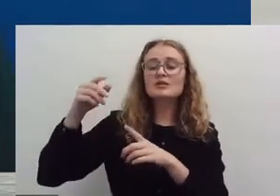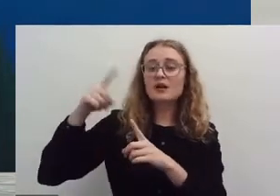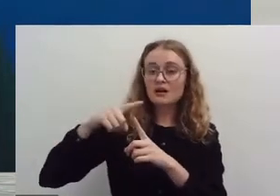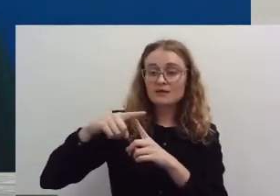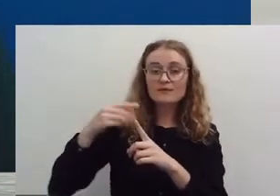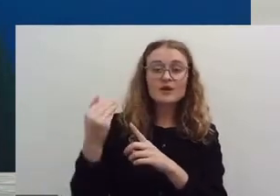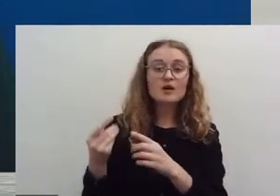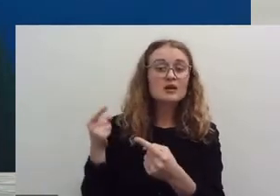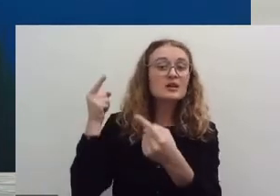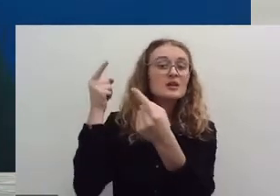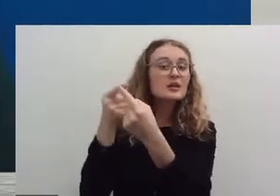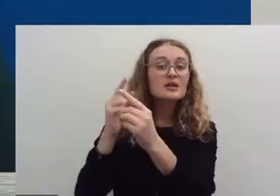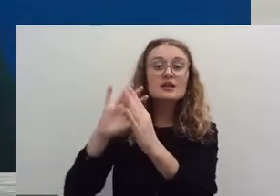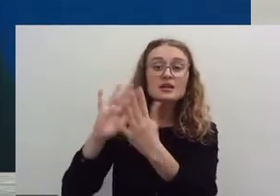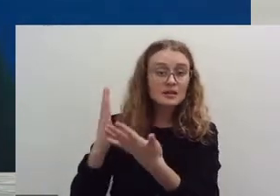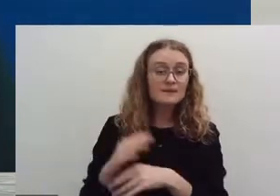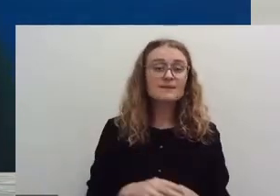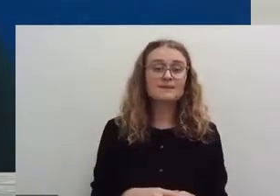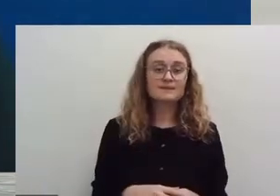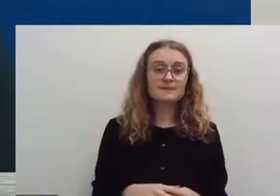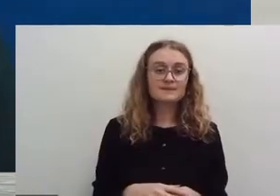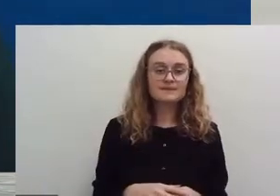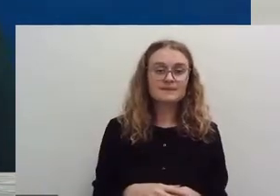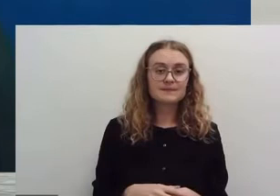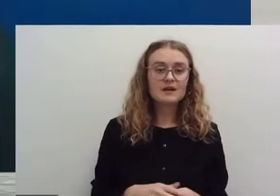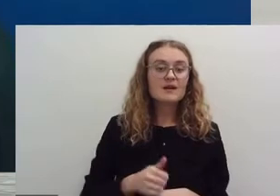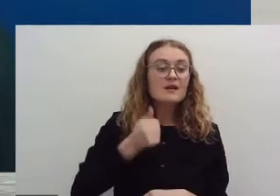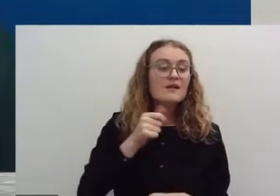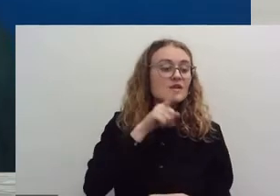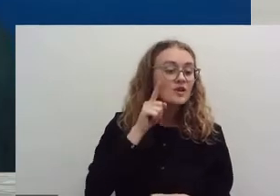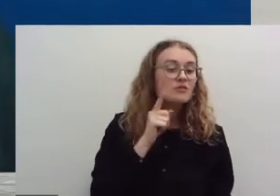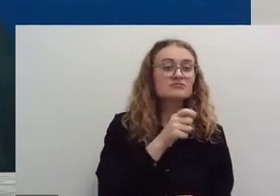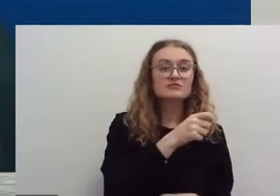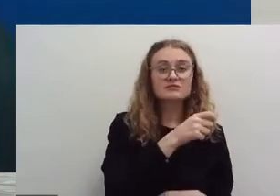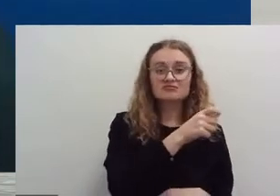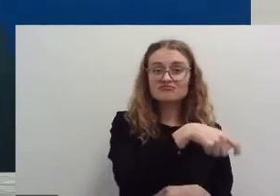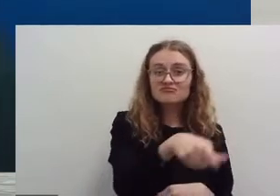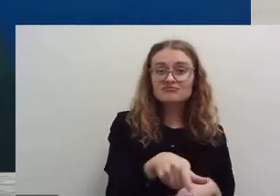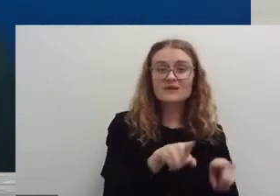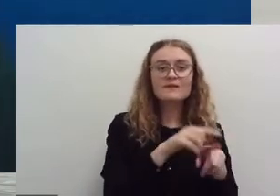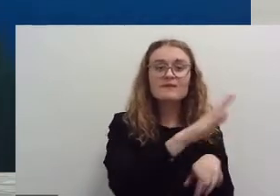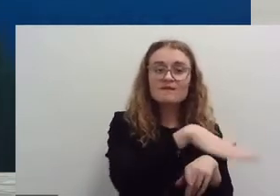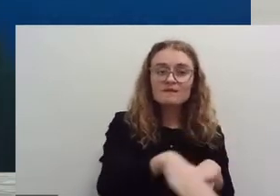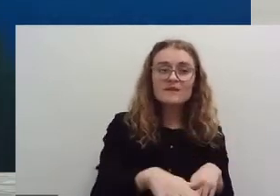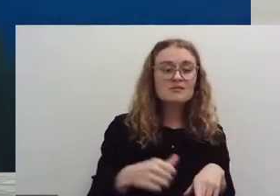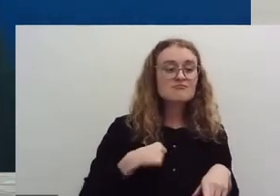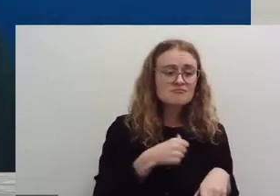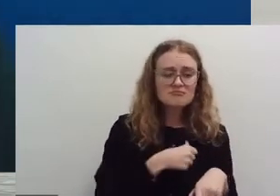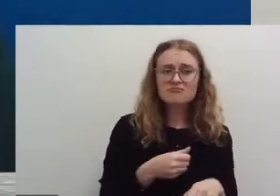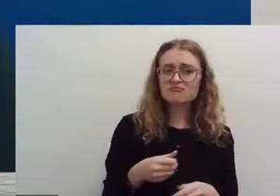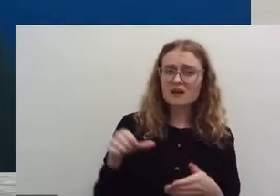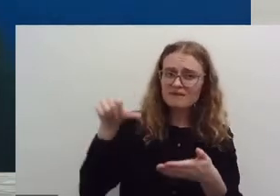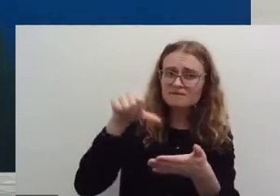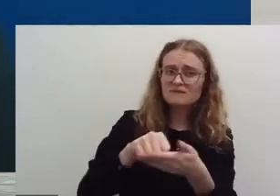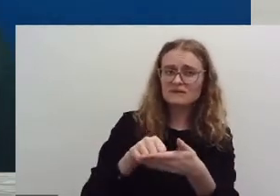initiative, suggesting their own solutions to global and local problems. For